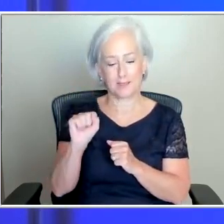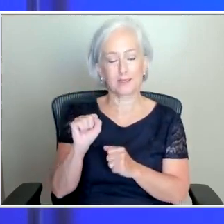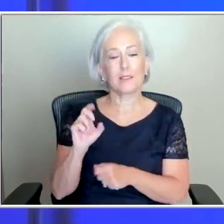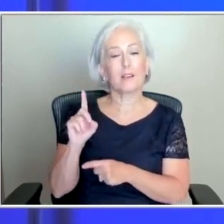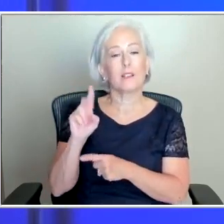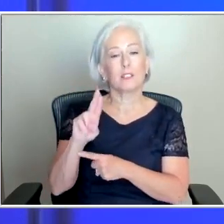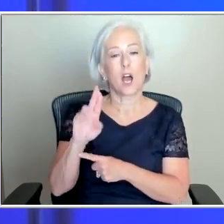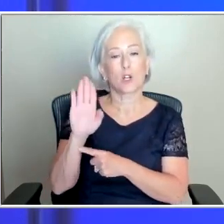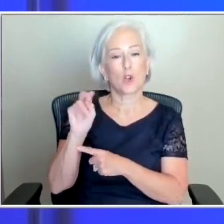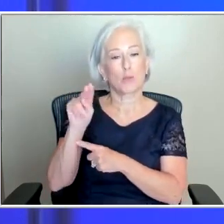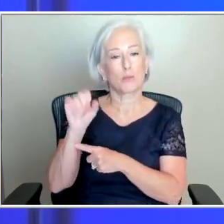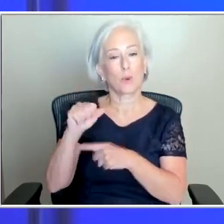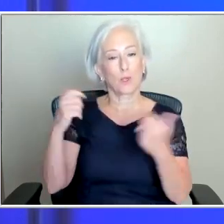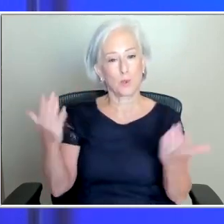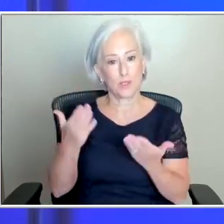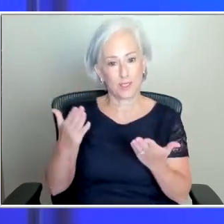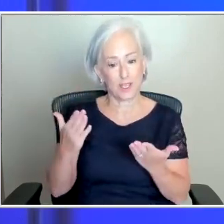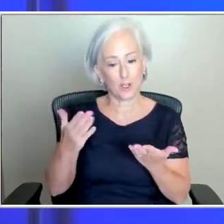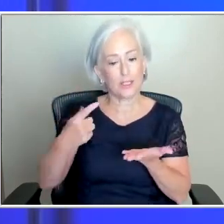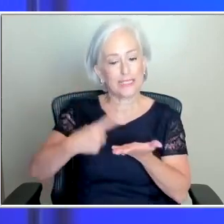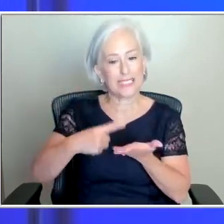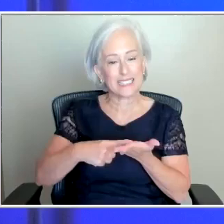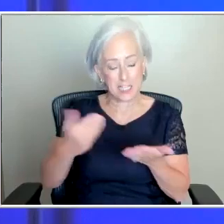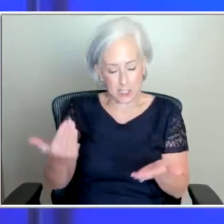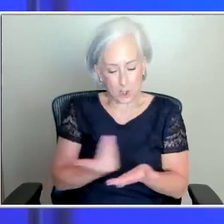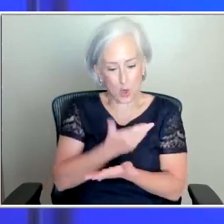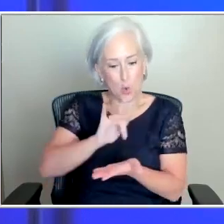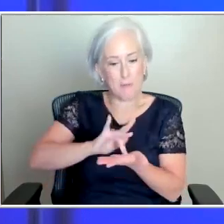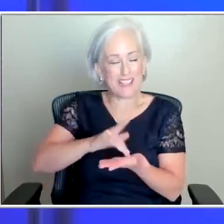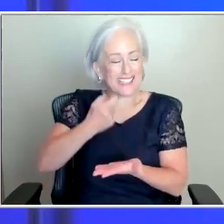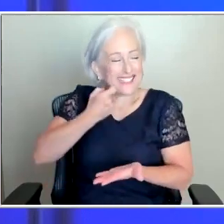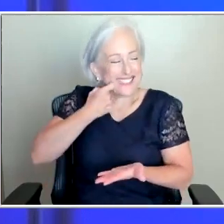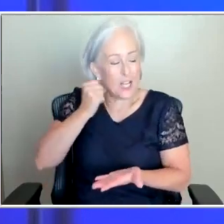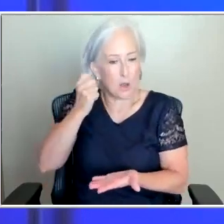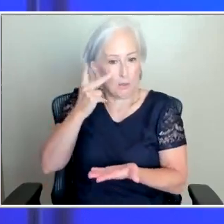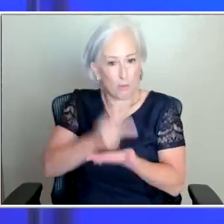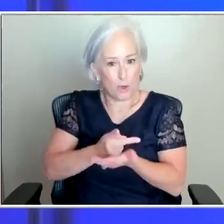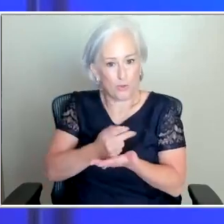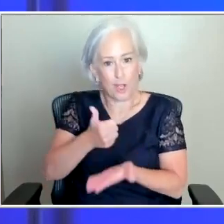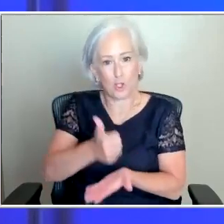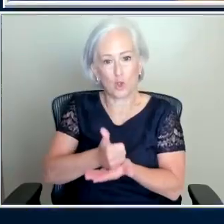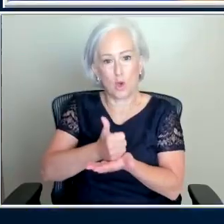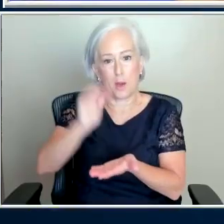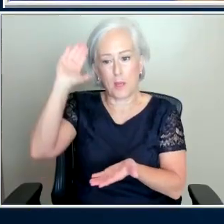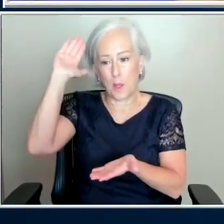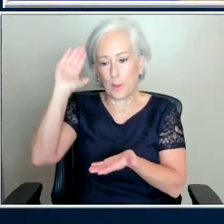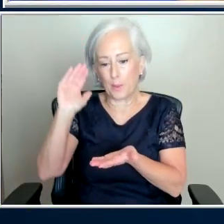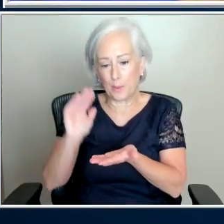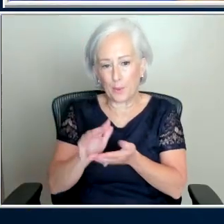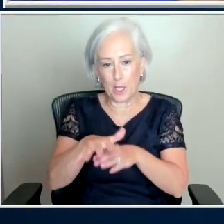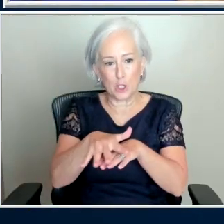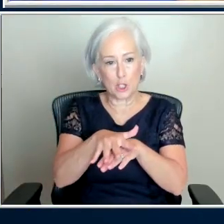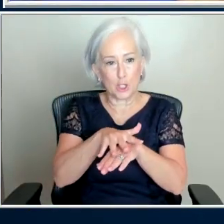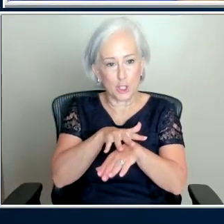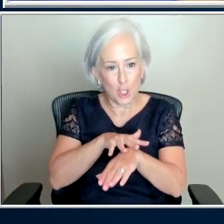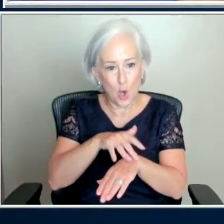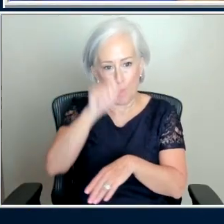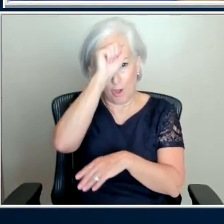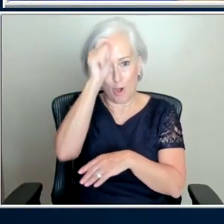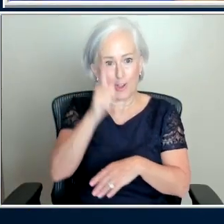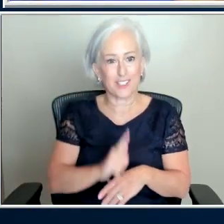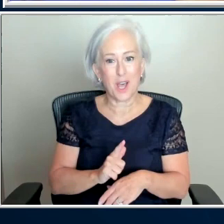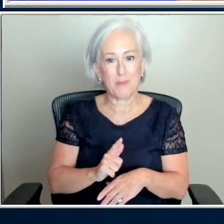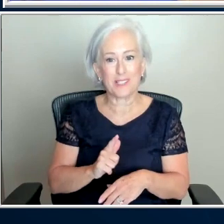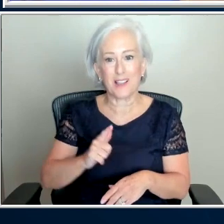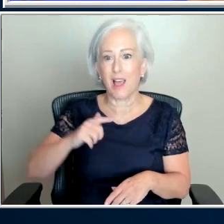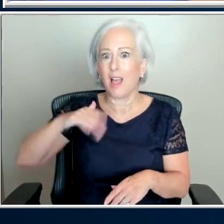approved drug that can slow the progression of Alzheimer's disease. And we are bringing Dr. Burns back. We just didn't have enough time for